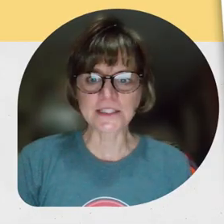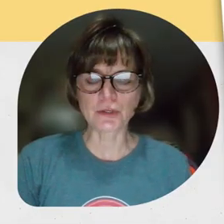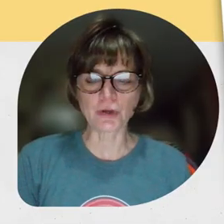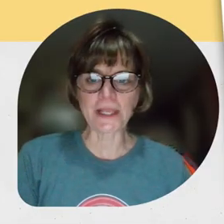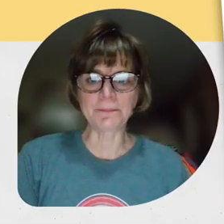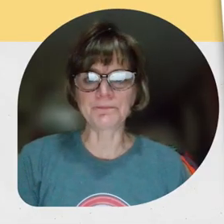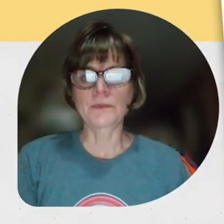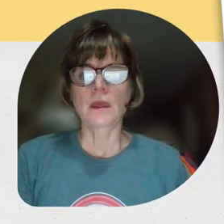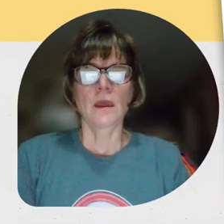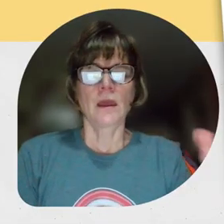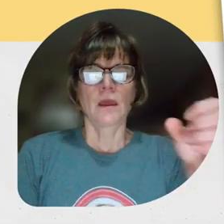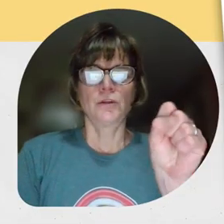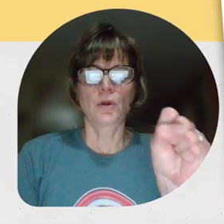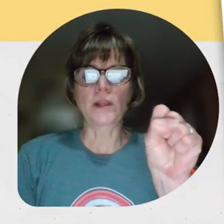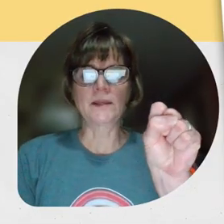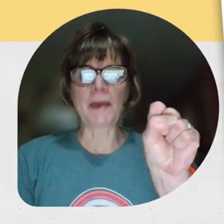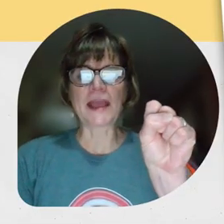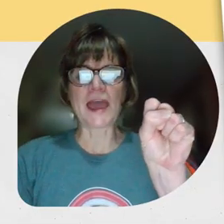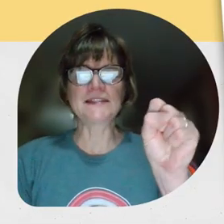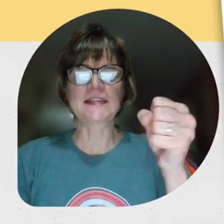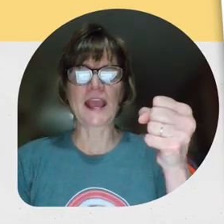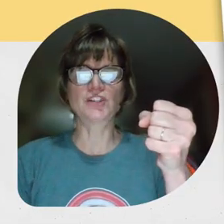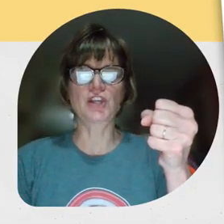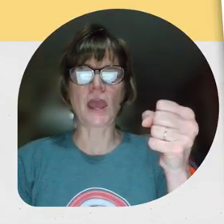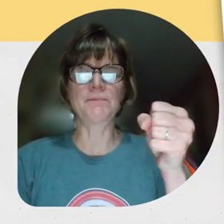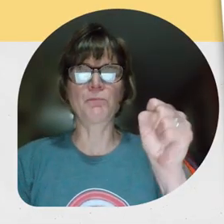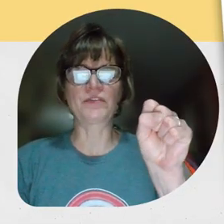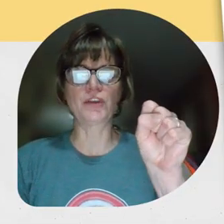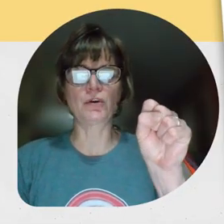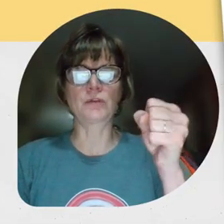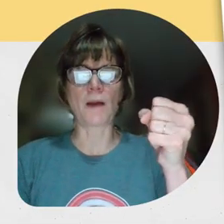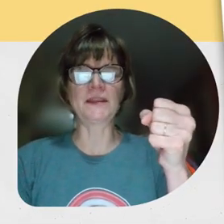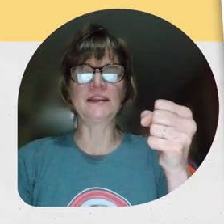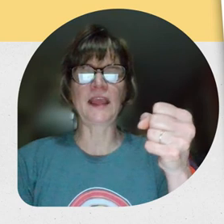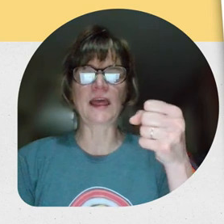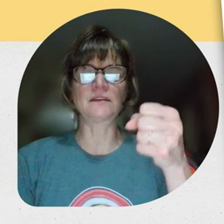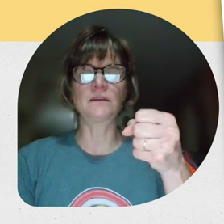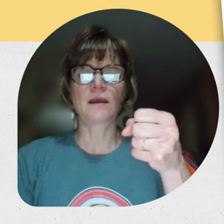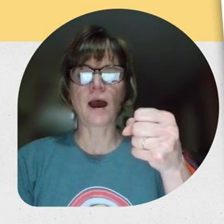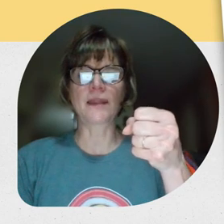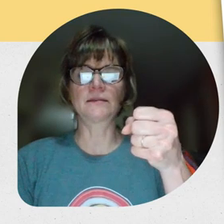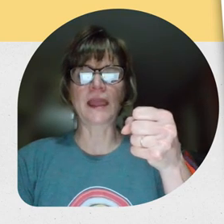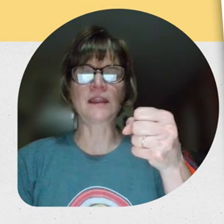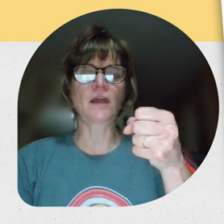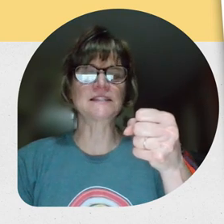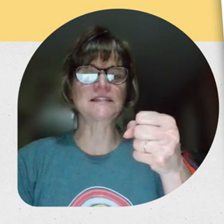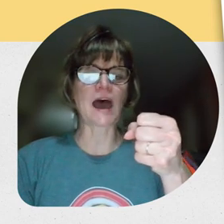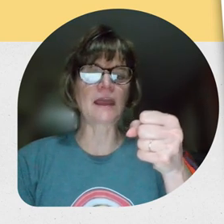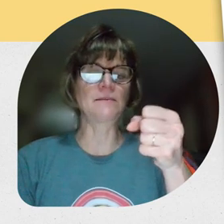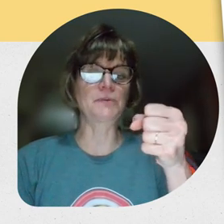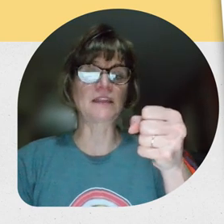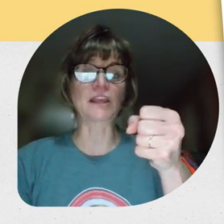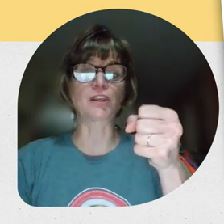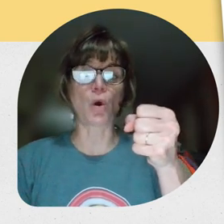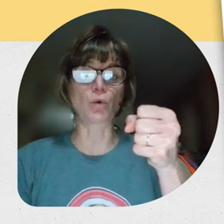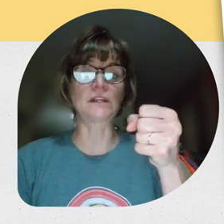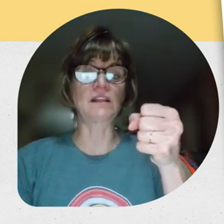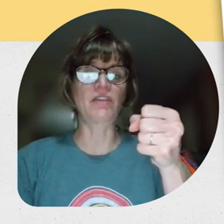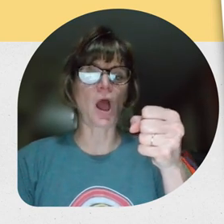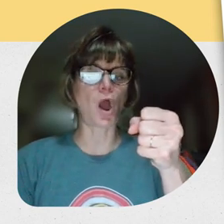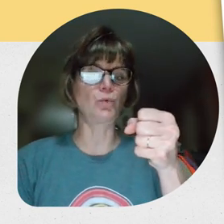Ice cream. You're going to make a S hand shape with your dominant hand laying on its side. Pretend like